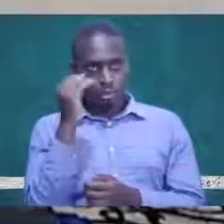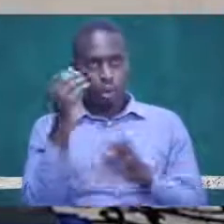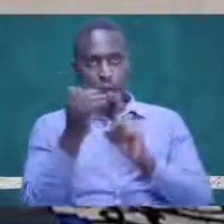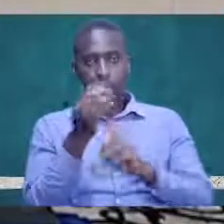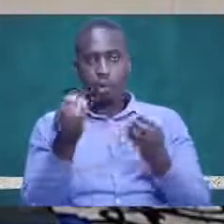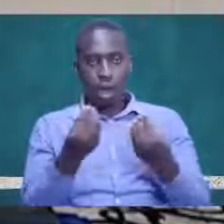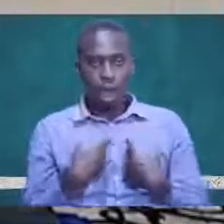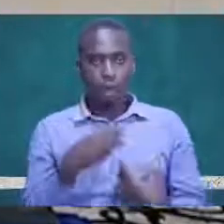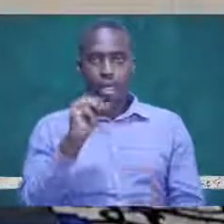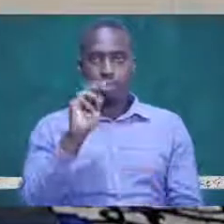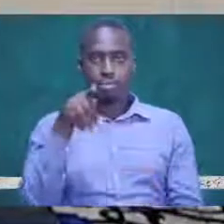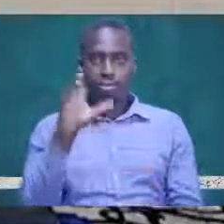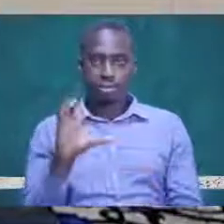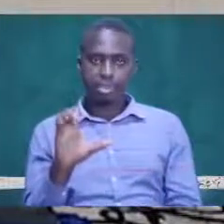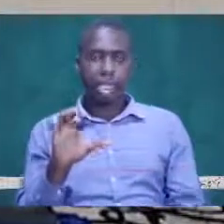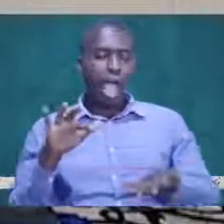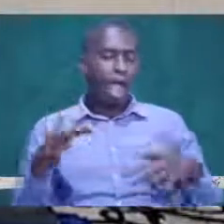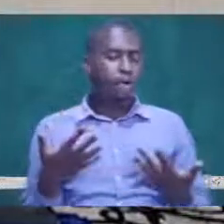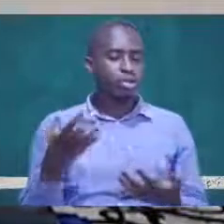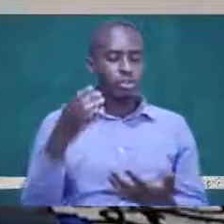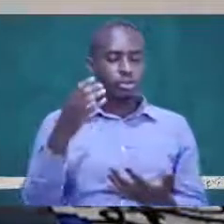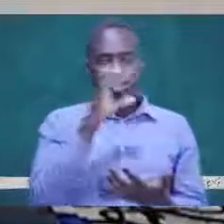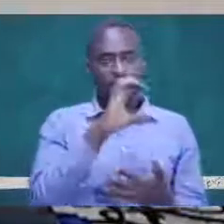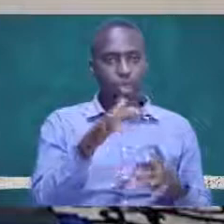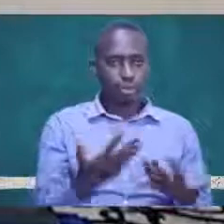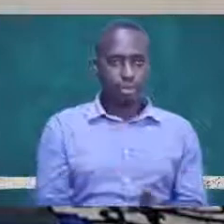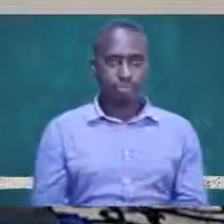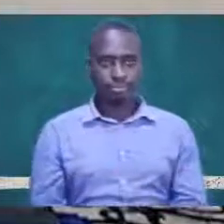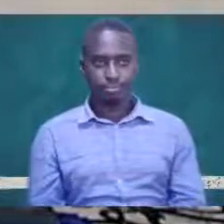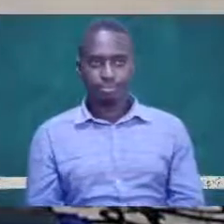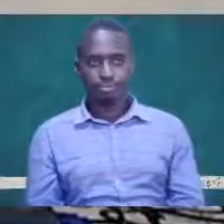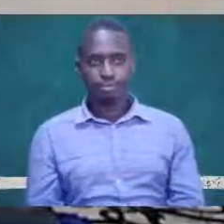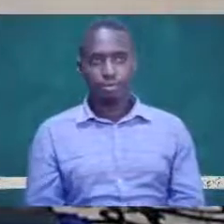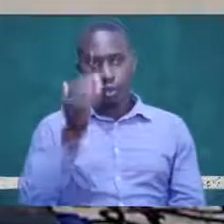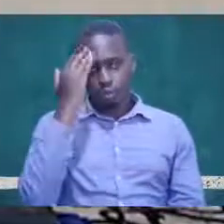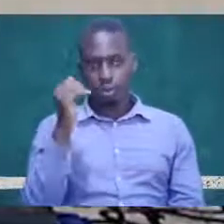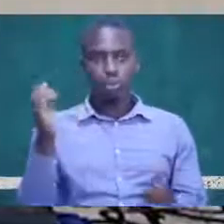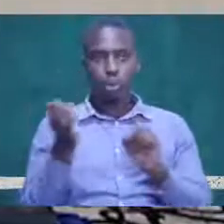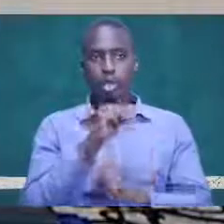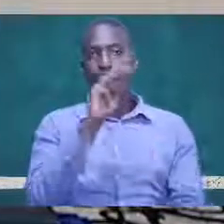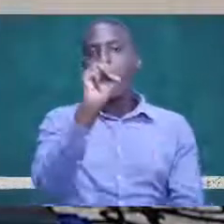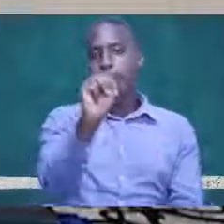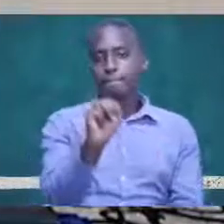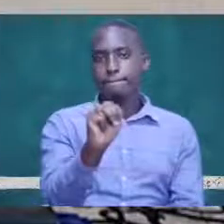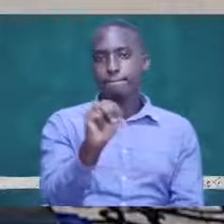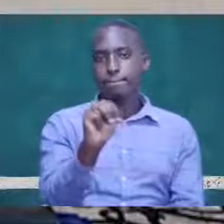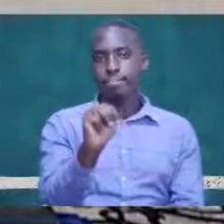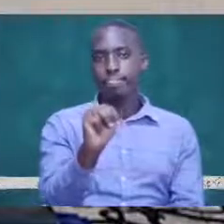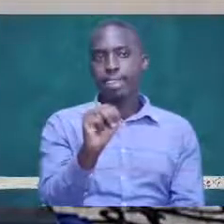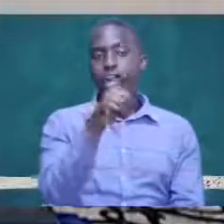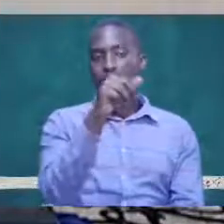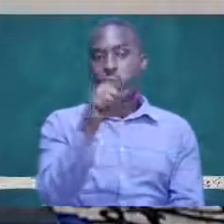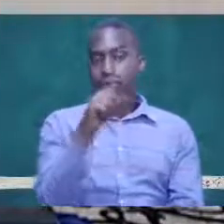multiplier when we are given marginal propensity to consume? Now, to get the multiplier, which is M, is equal